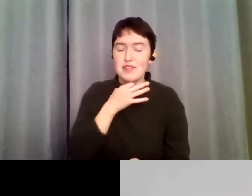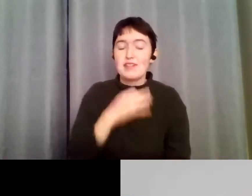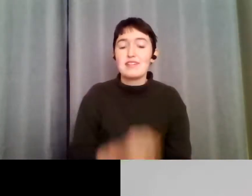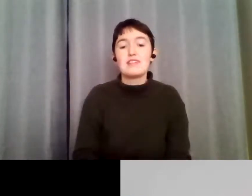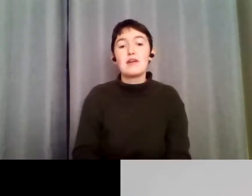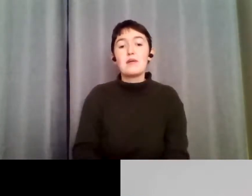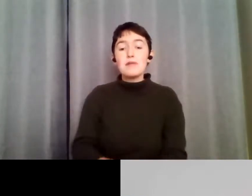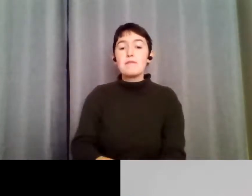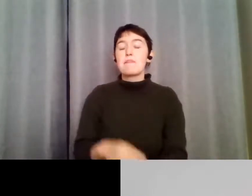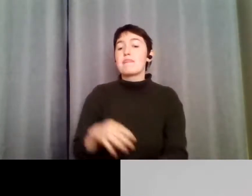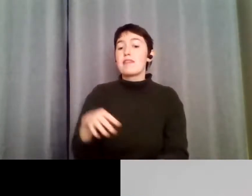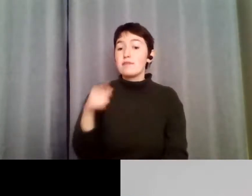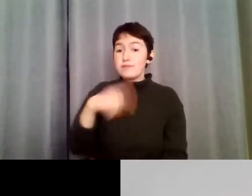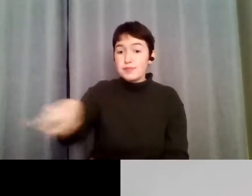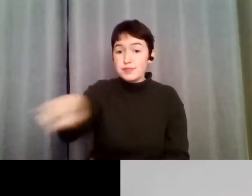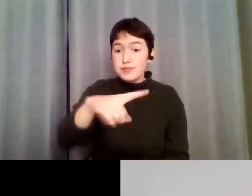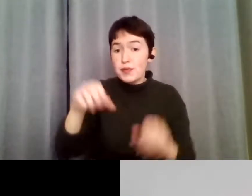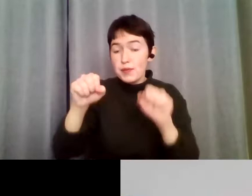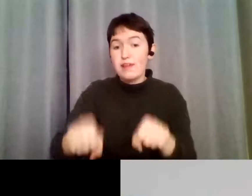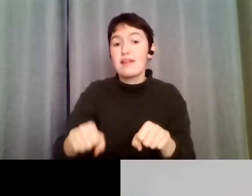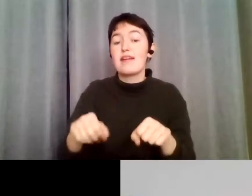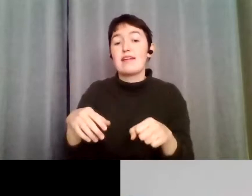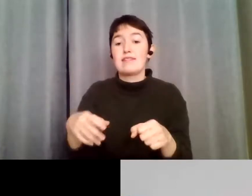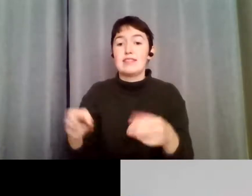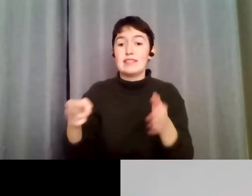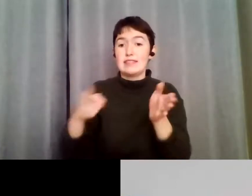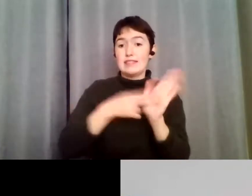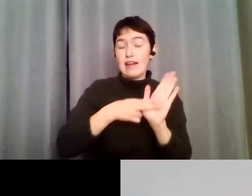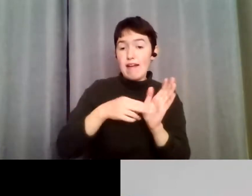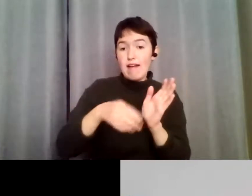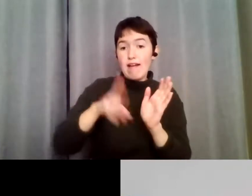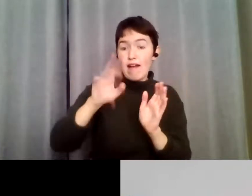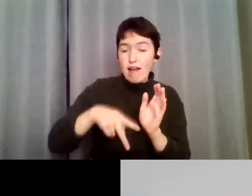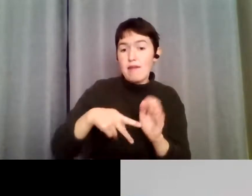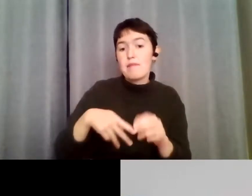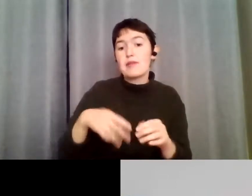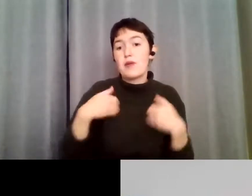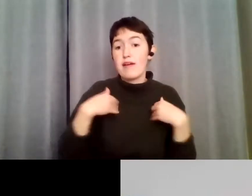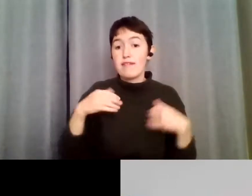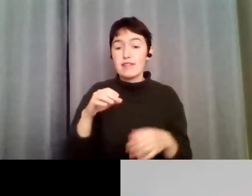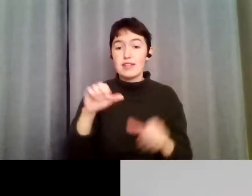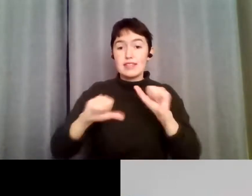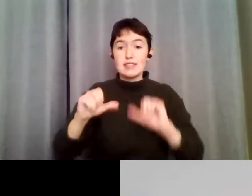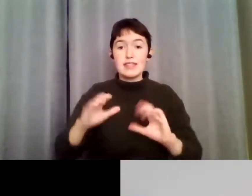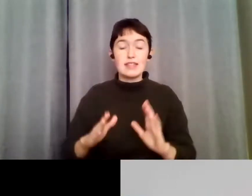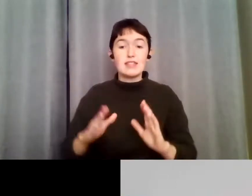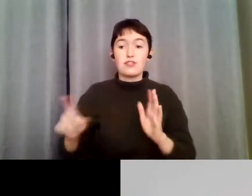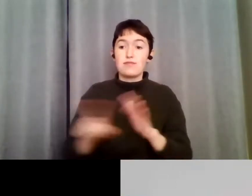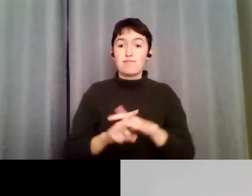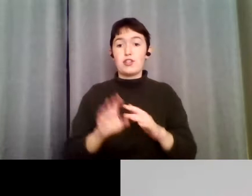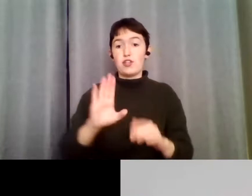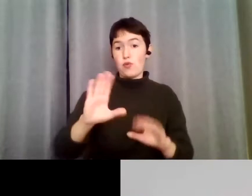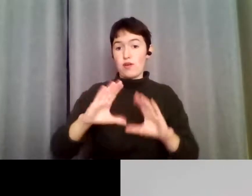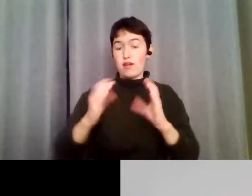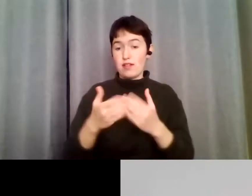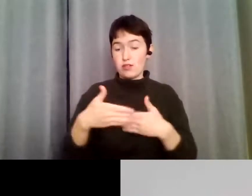sign up on skypeascientist.com to have your own space scientist come to your classroom and just answer the questions that are in your classroom.